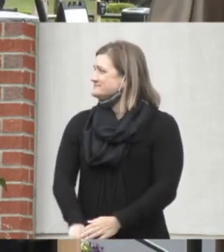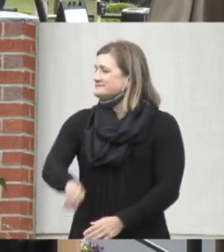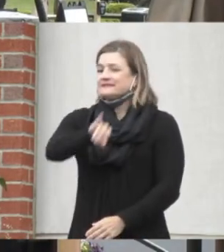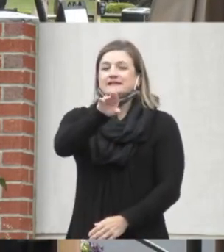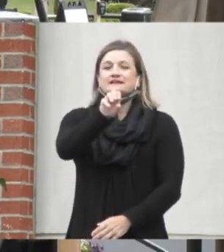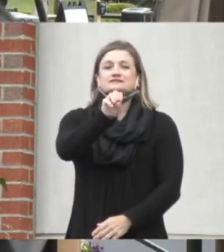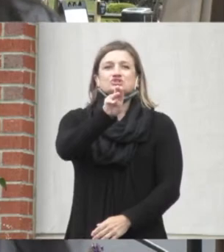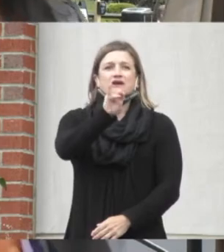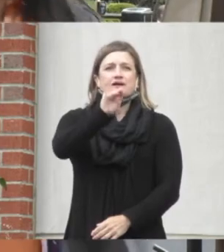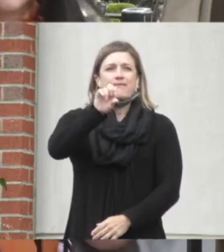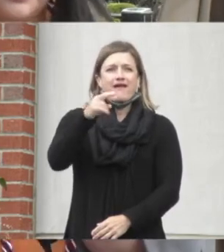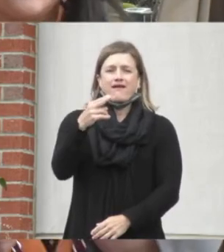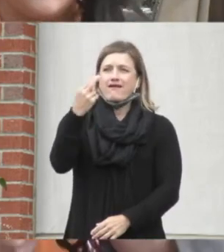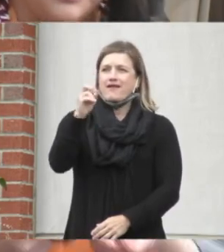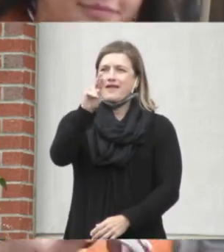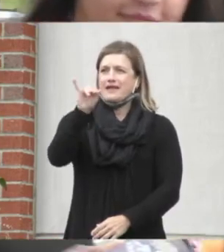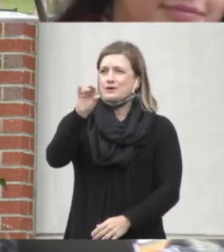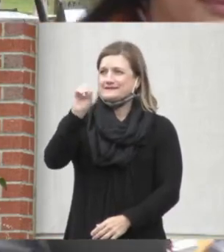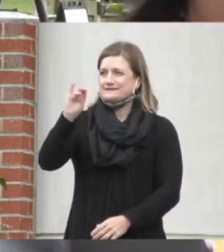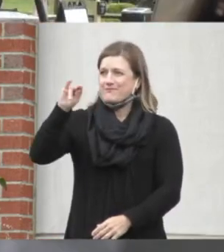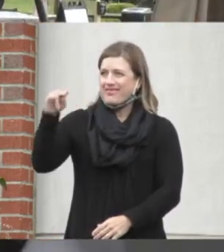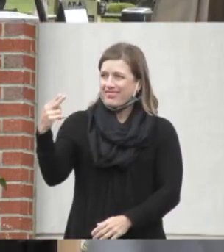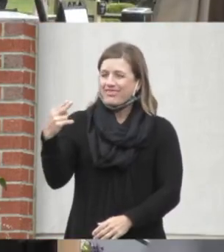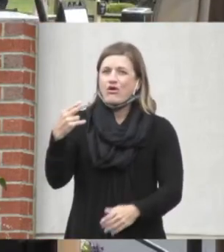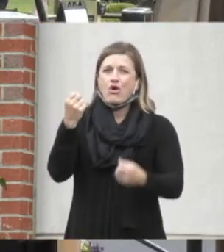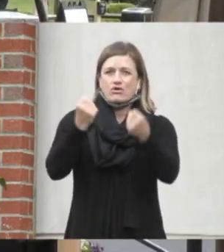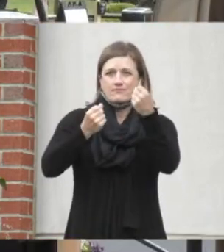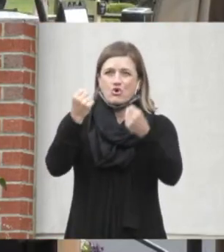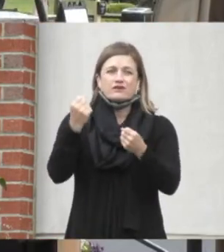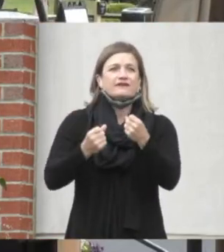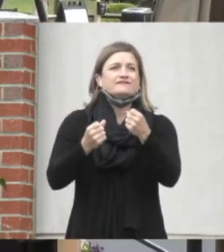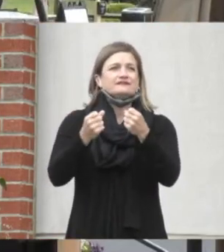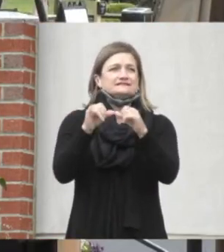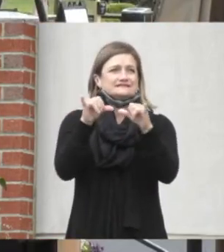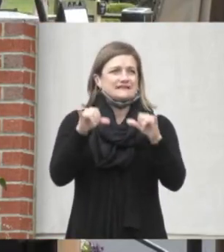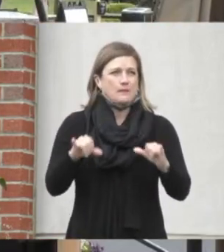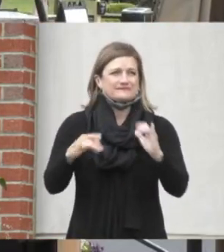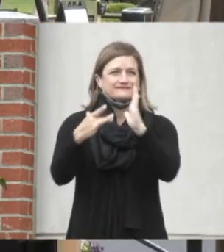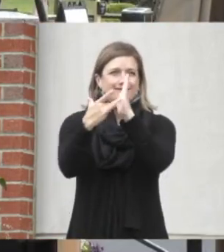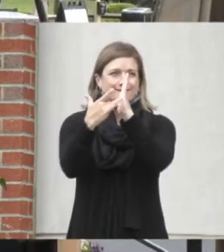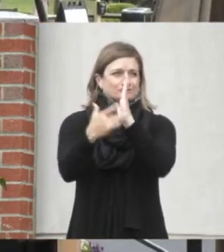Jeremiah Harry Smith, Automotive Systems Technology.